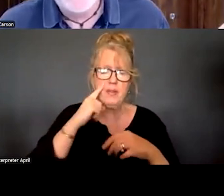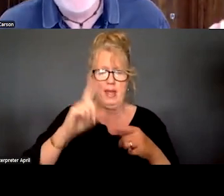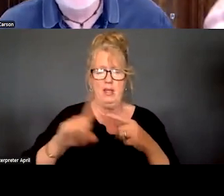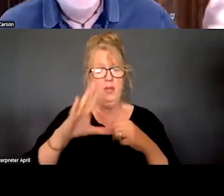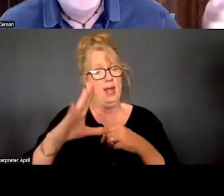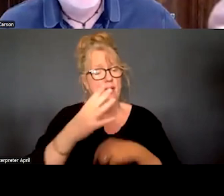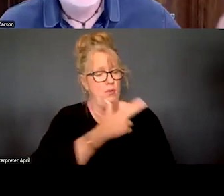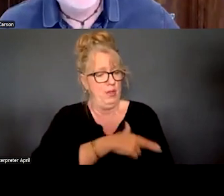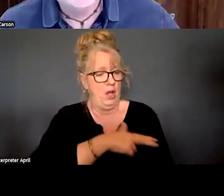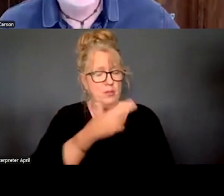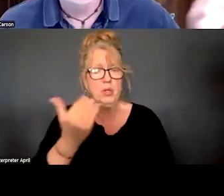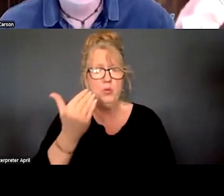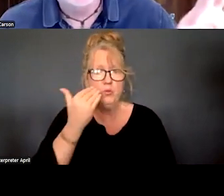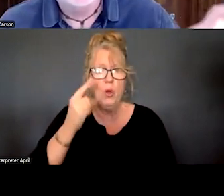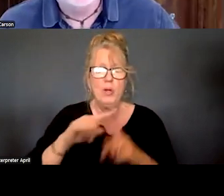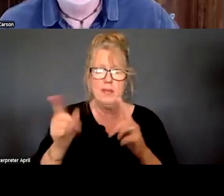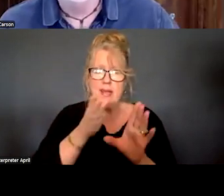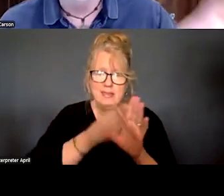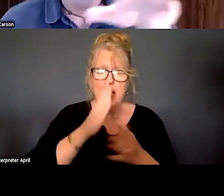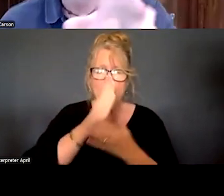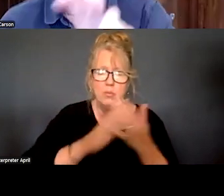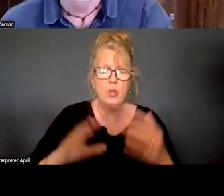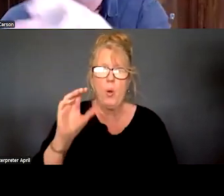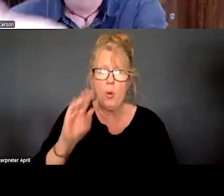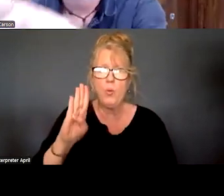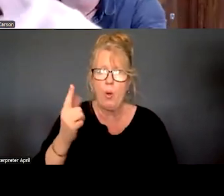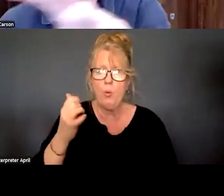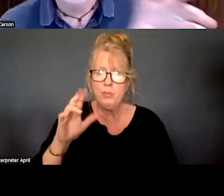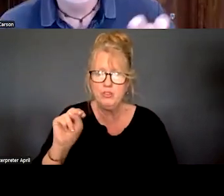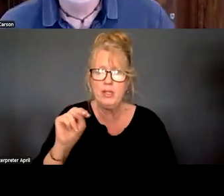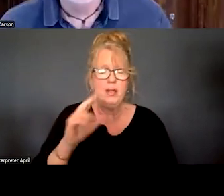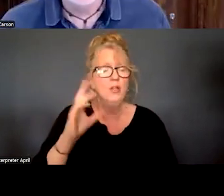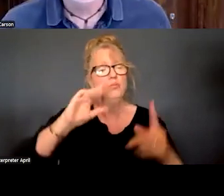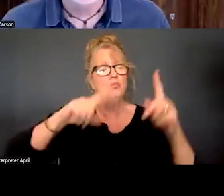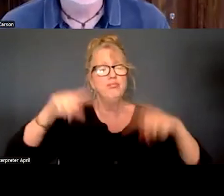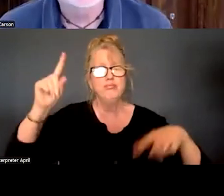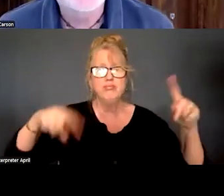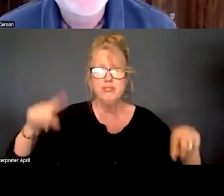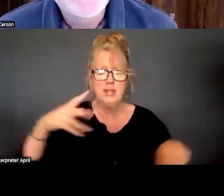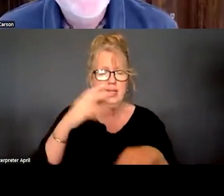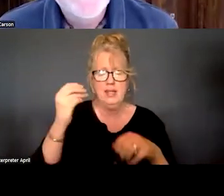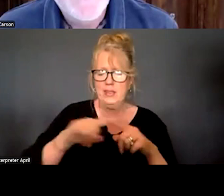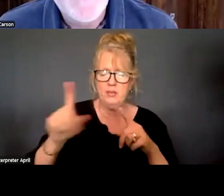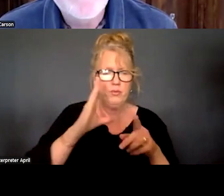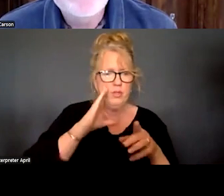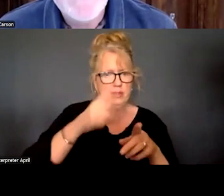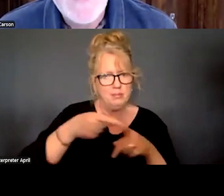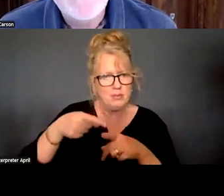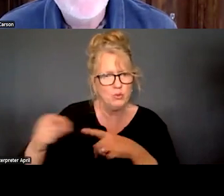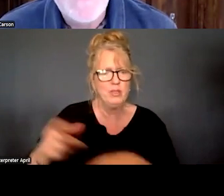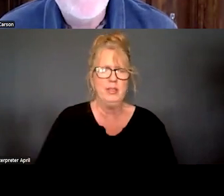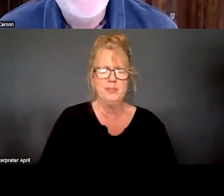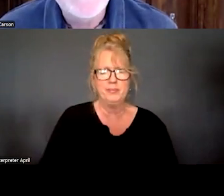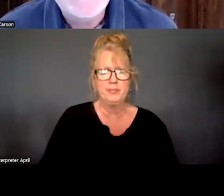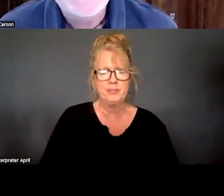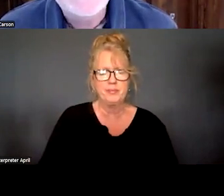that had a psych portion and an OB-GYN portion, all the various specialty portions.